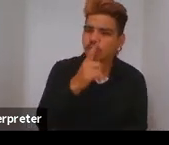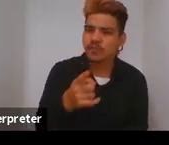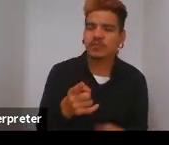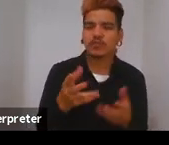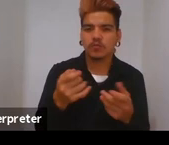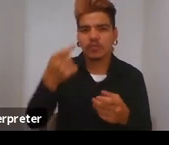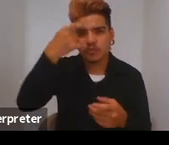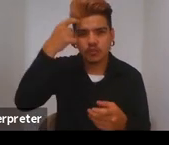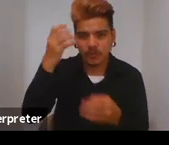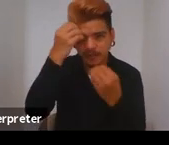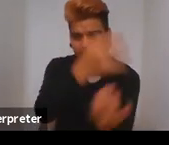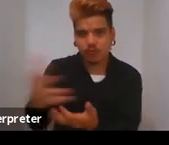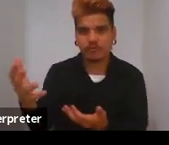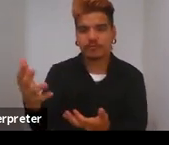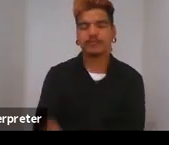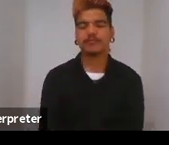possible.